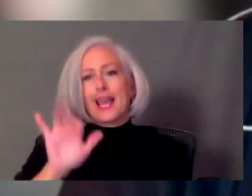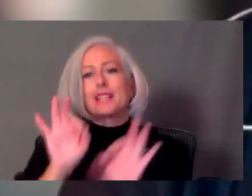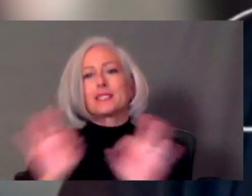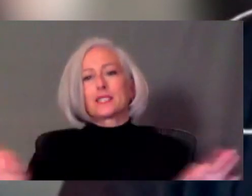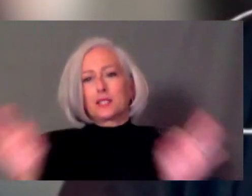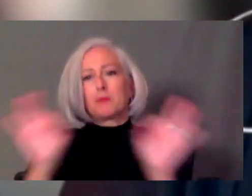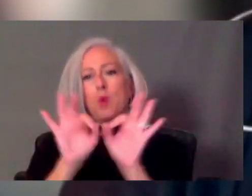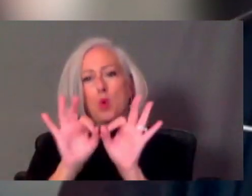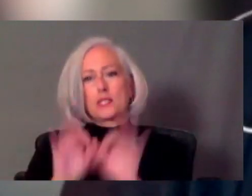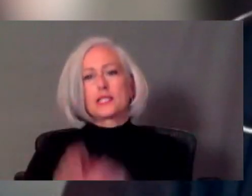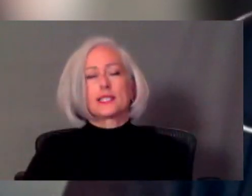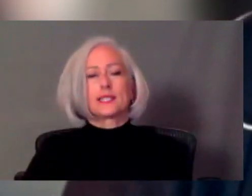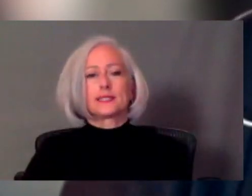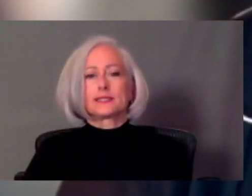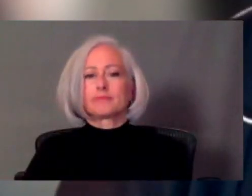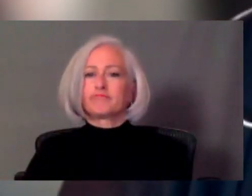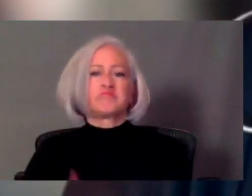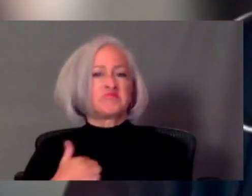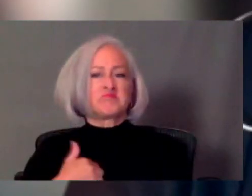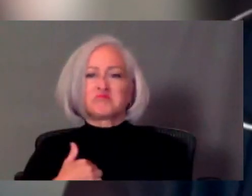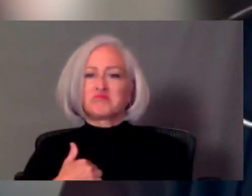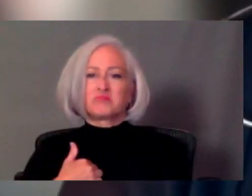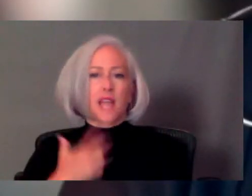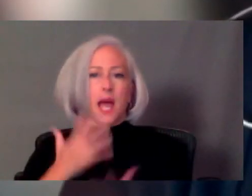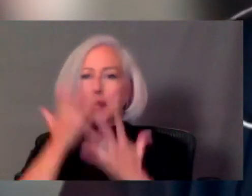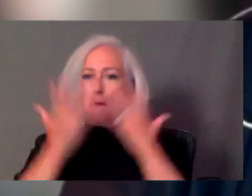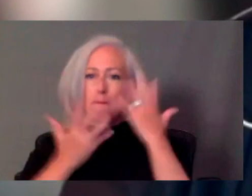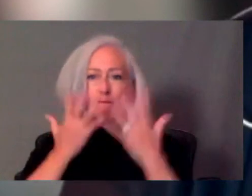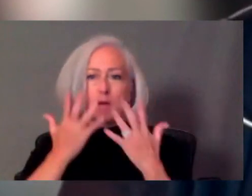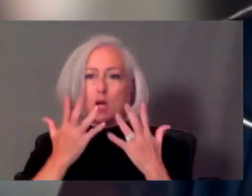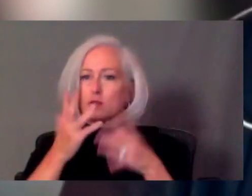feel good because I'm participating in something and it's working.